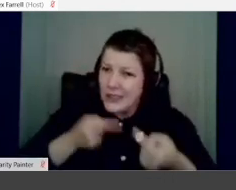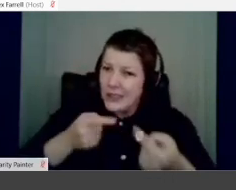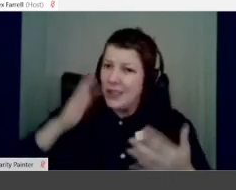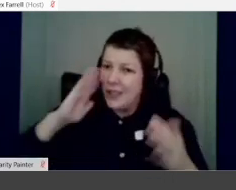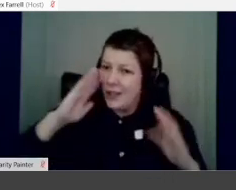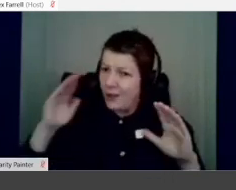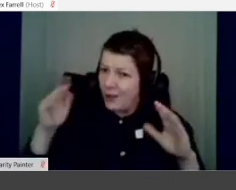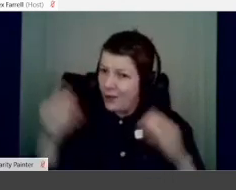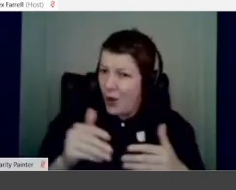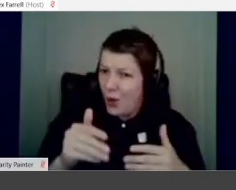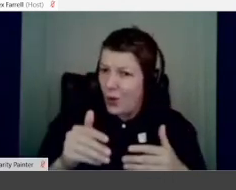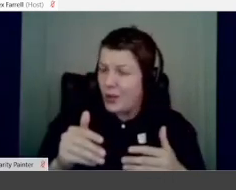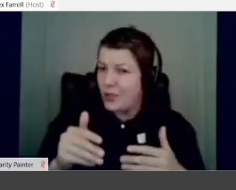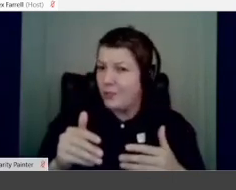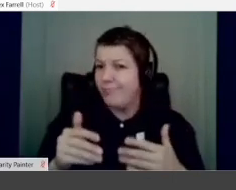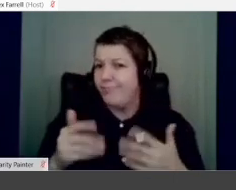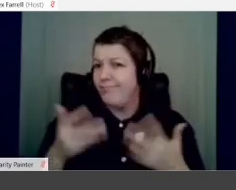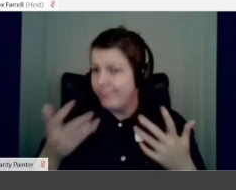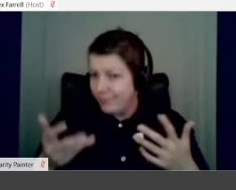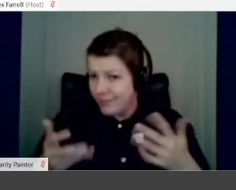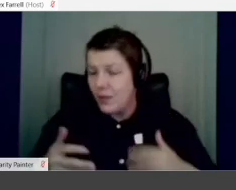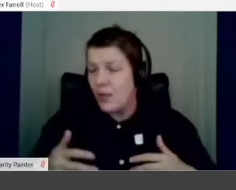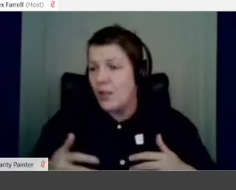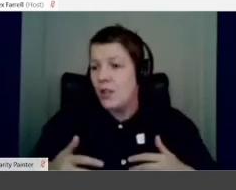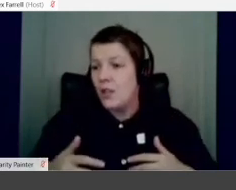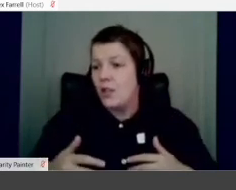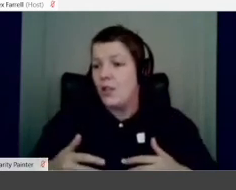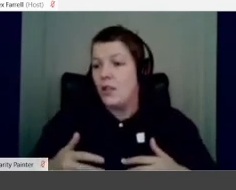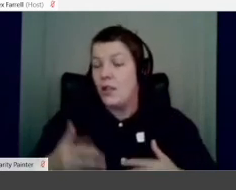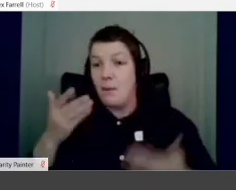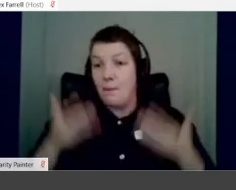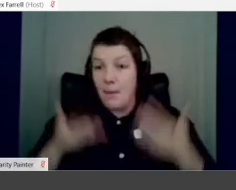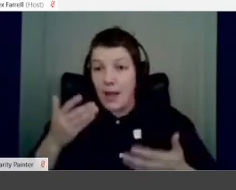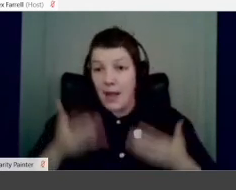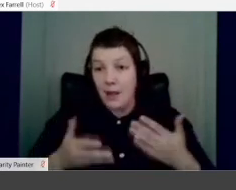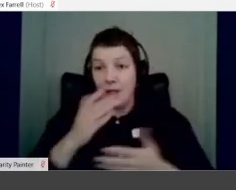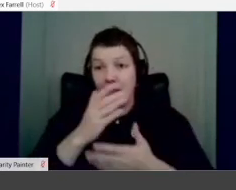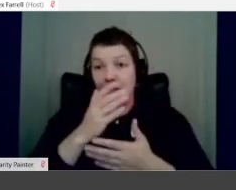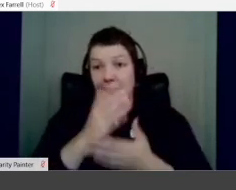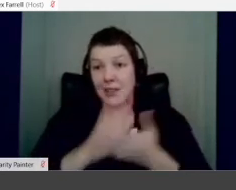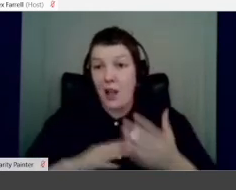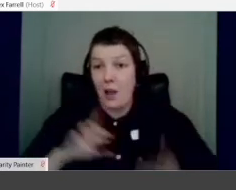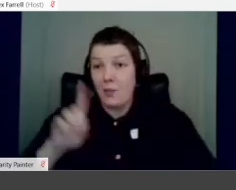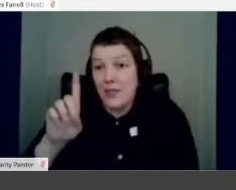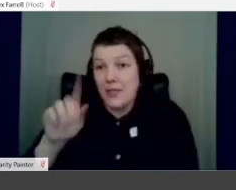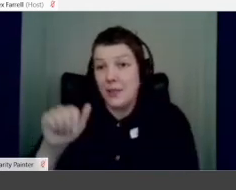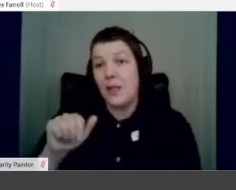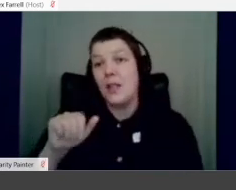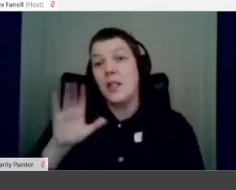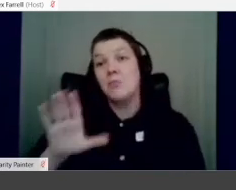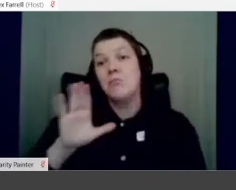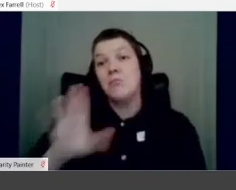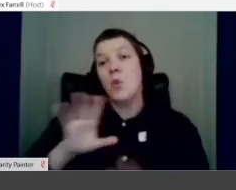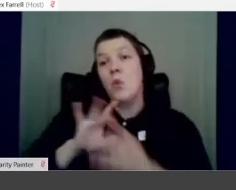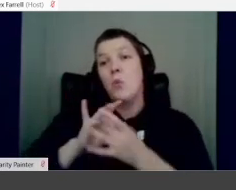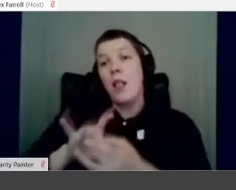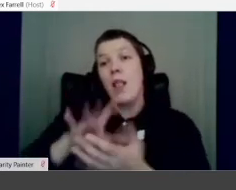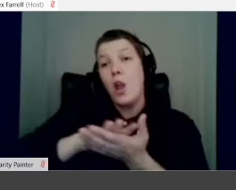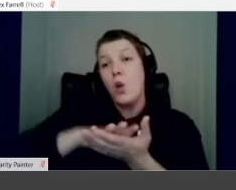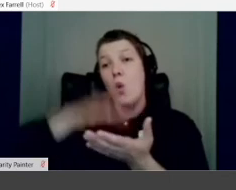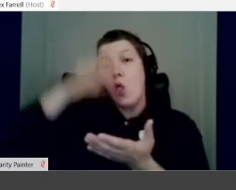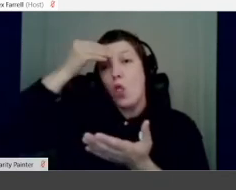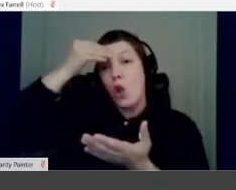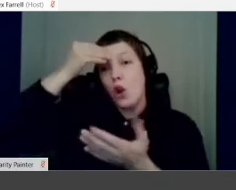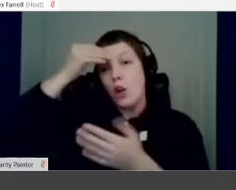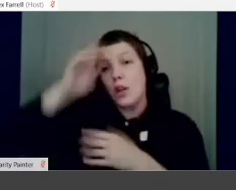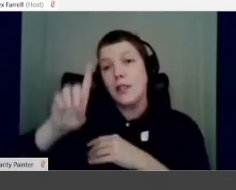that they can't really learn in the way that you think. They're not being able to follow just with words. So there's